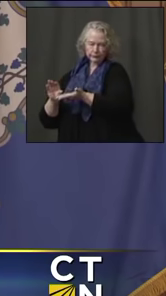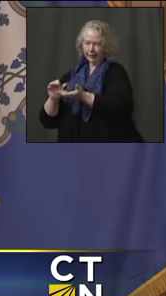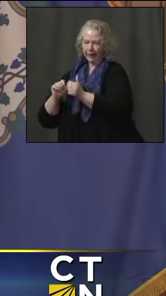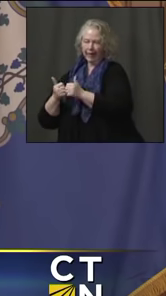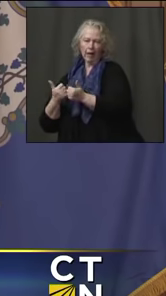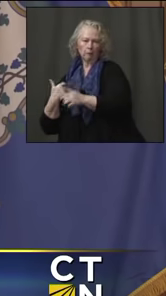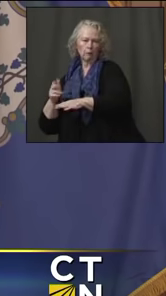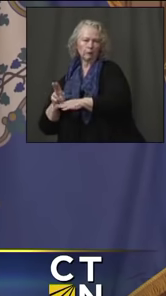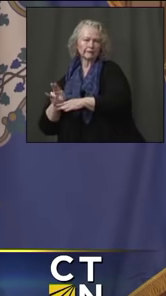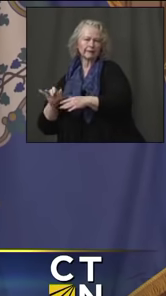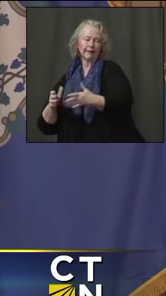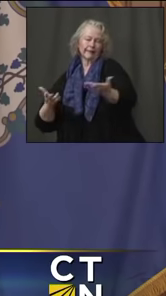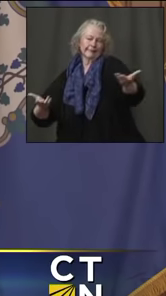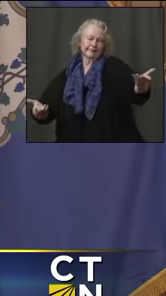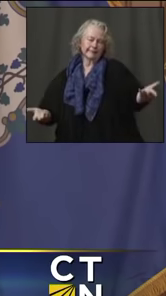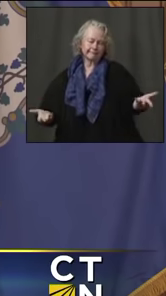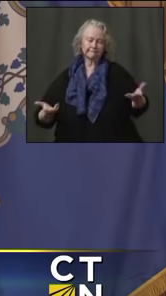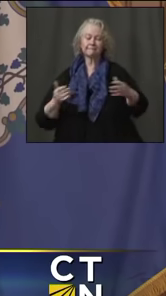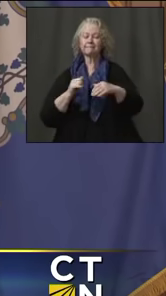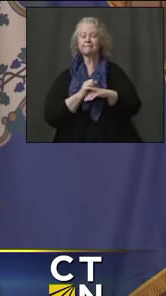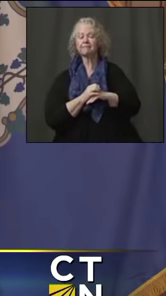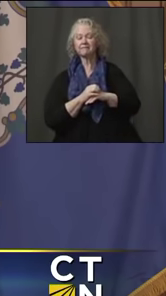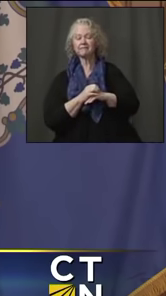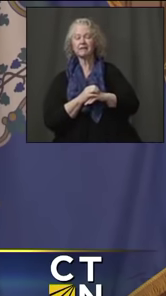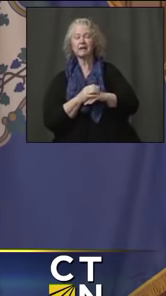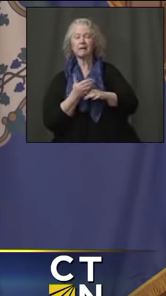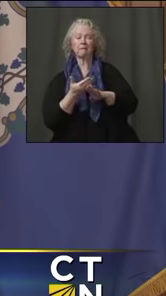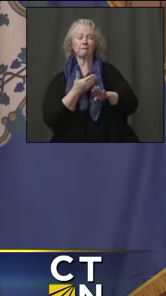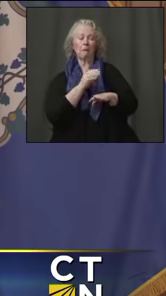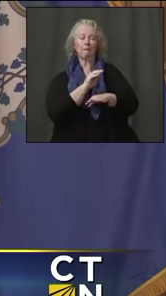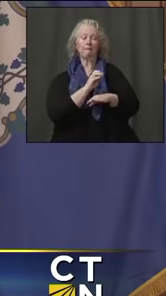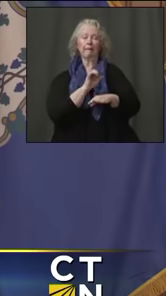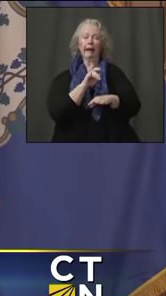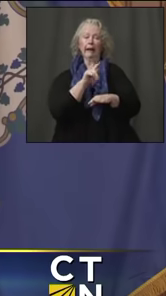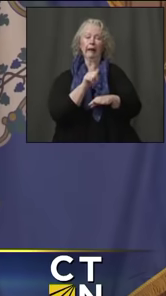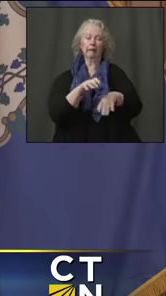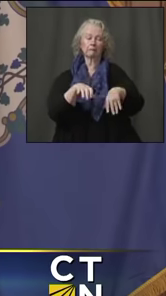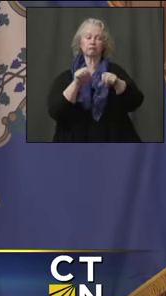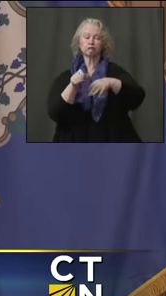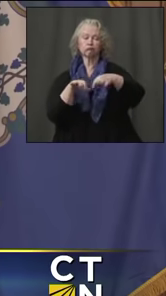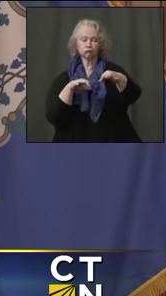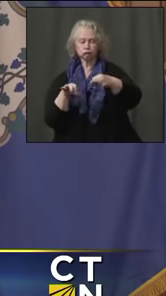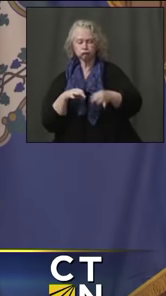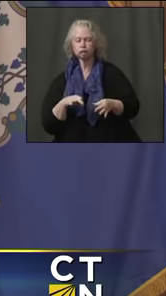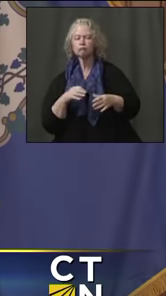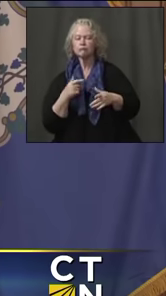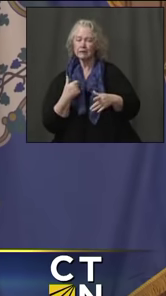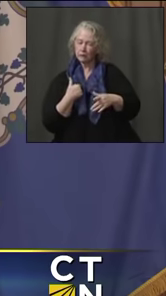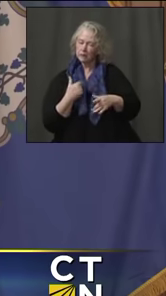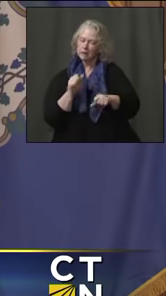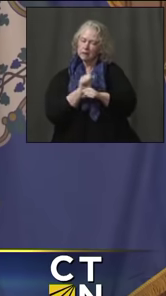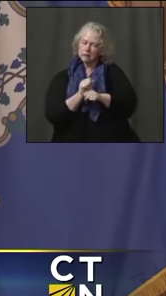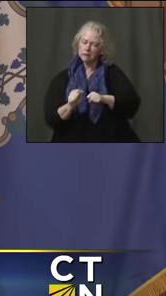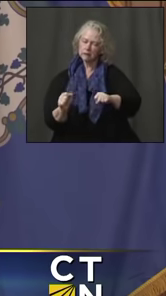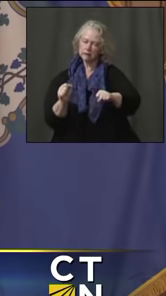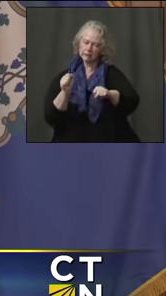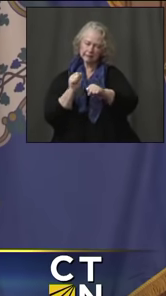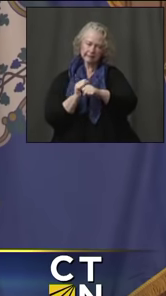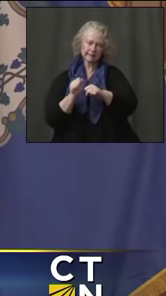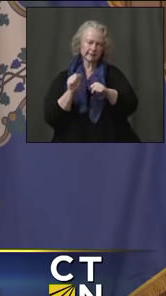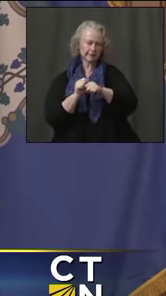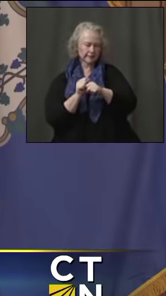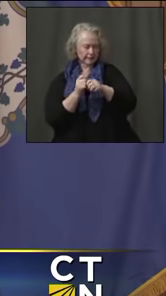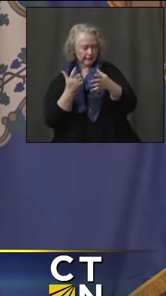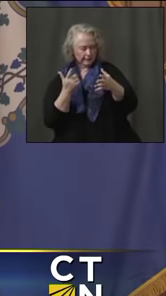I just leave you with the fact, before Melissa takes over, that we're working hard every day. I think you're going to see